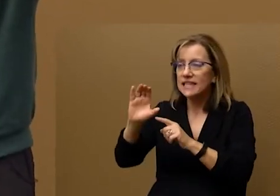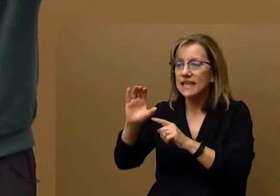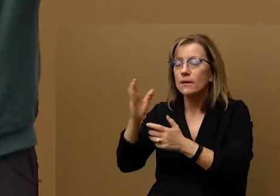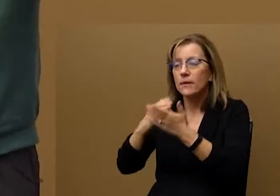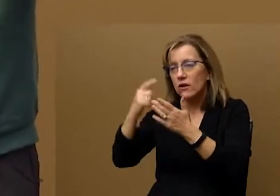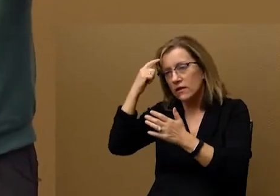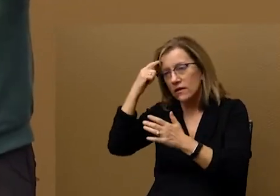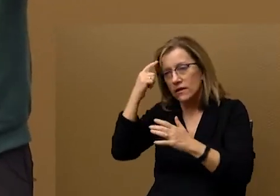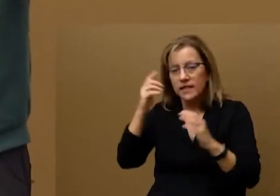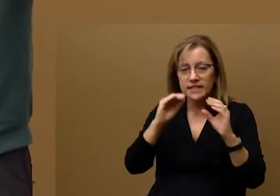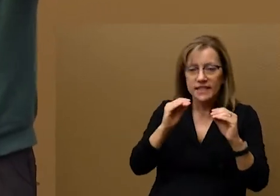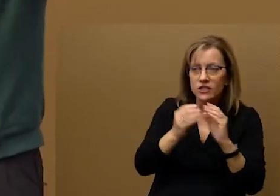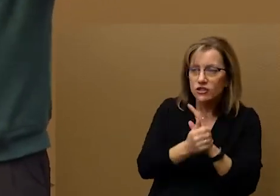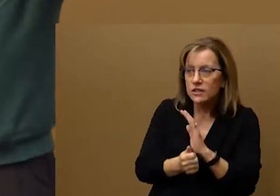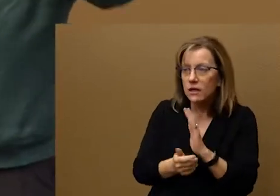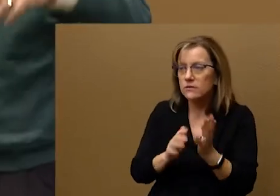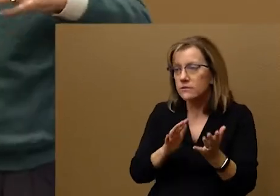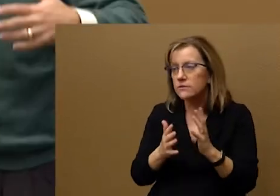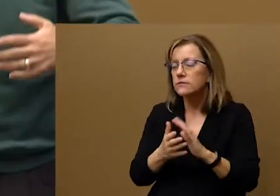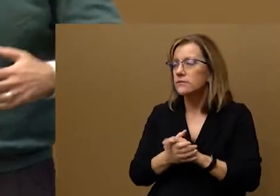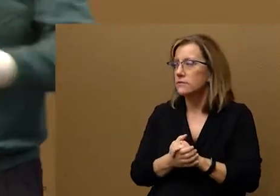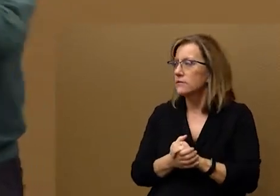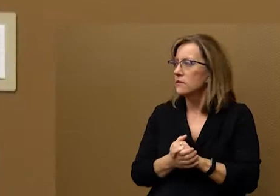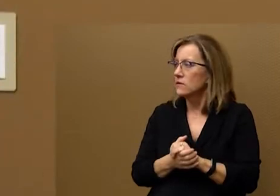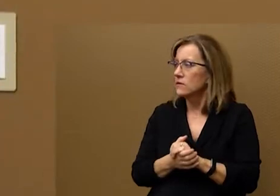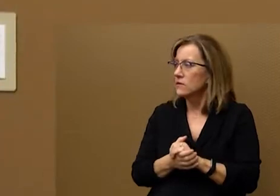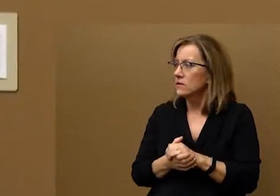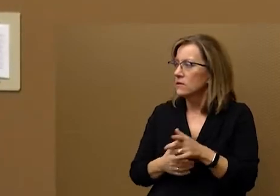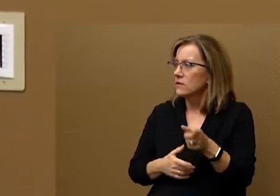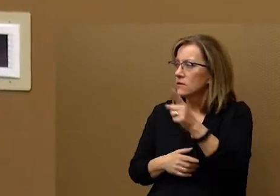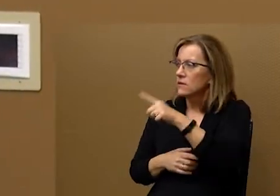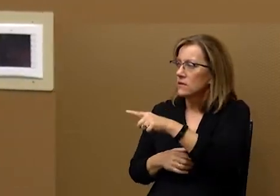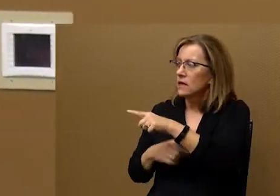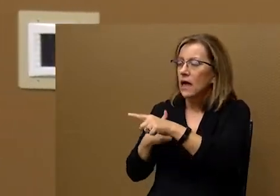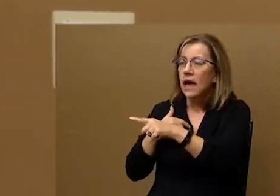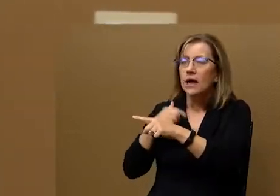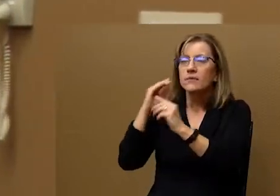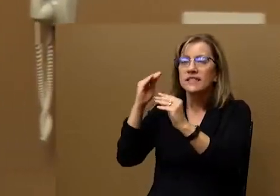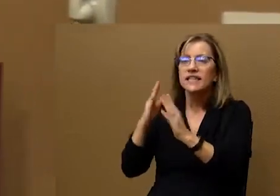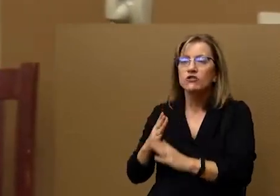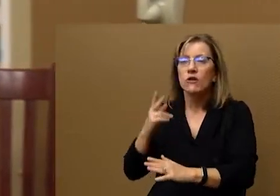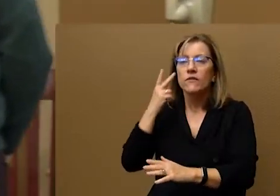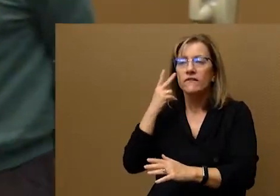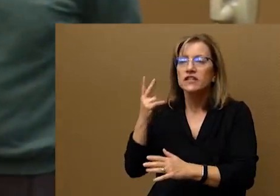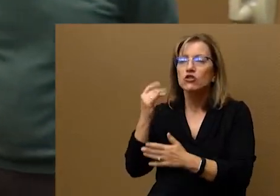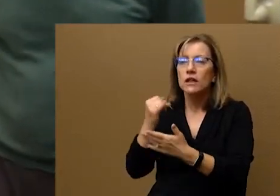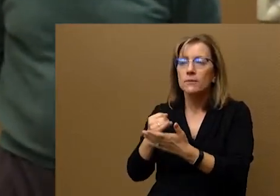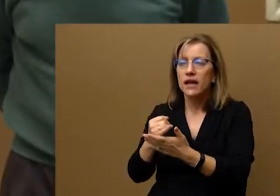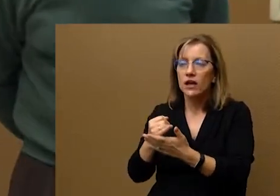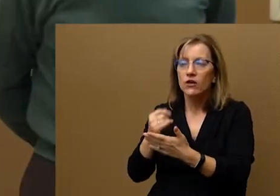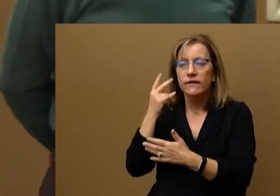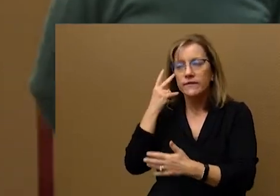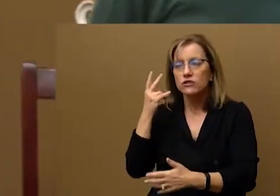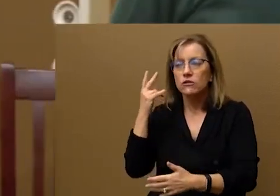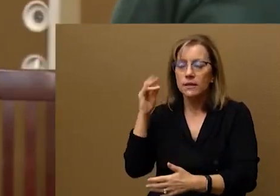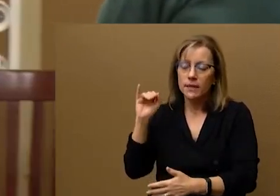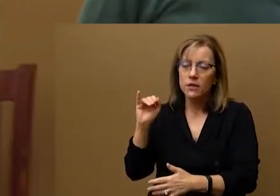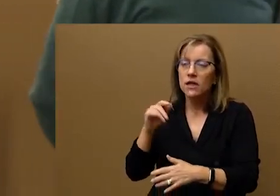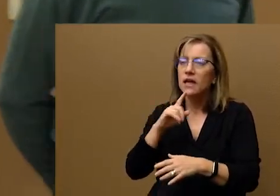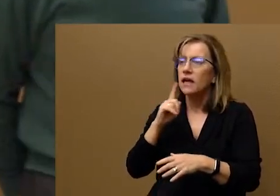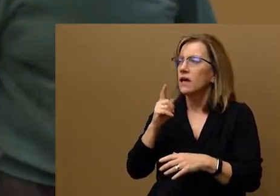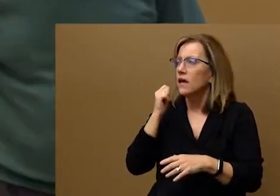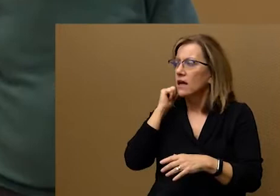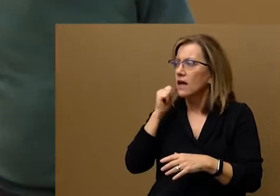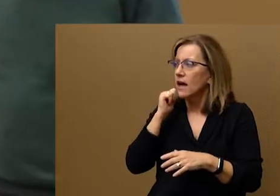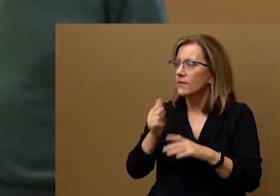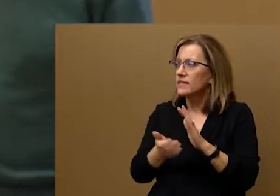big part, because that's the C part, the cognitive, teaching skills. Yes? Okay, I'm a teacher of the visually impaired,